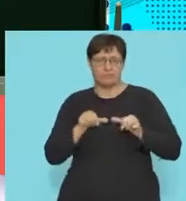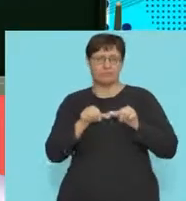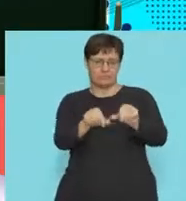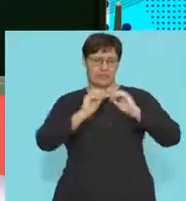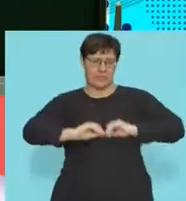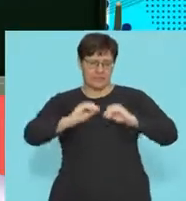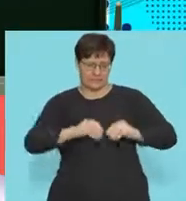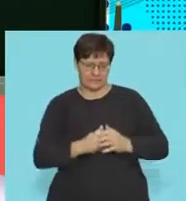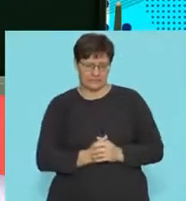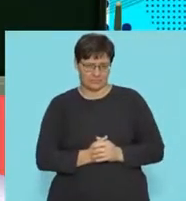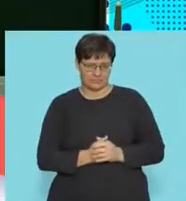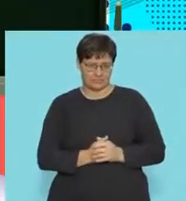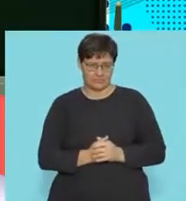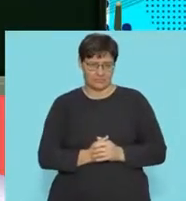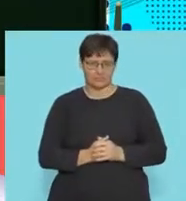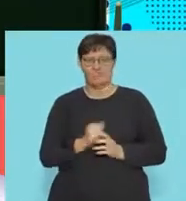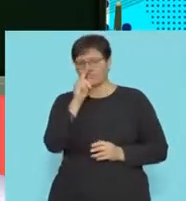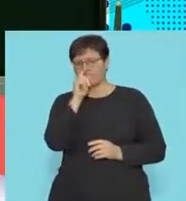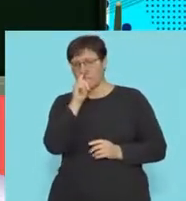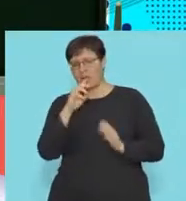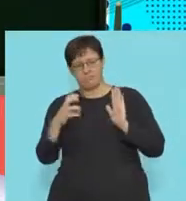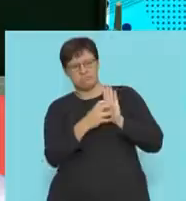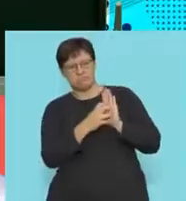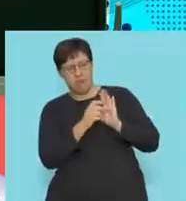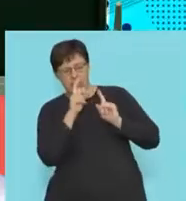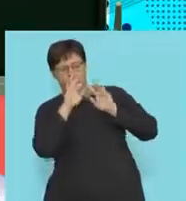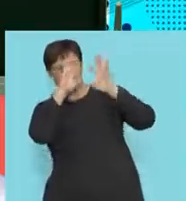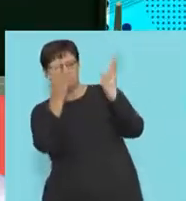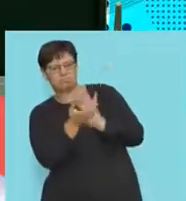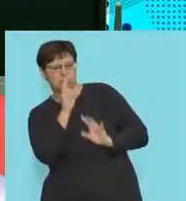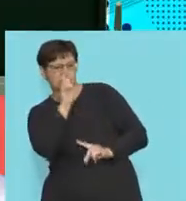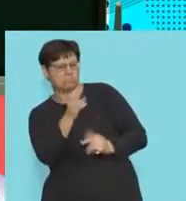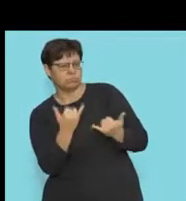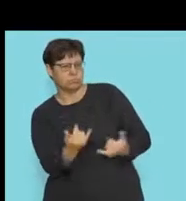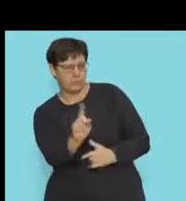the lesson. Let's have an overview quick before we get into some important terms.